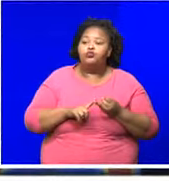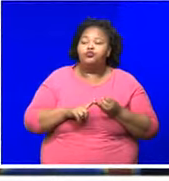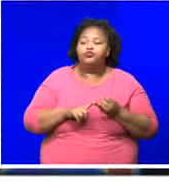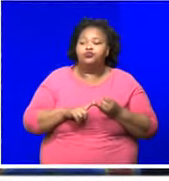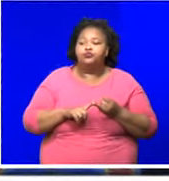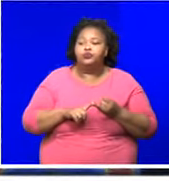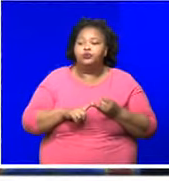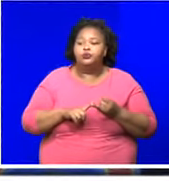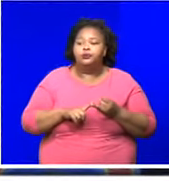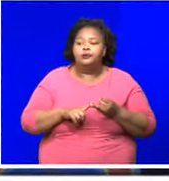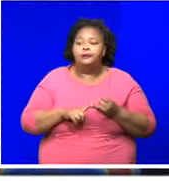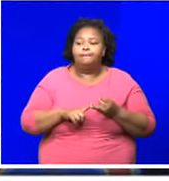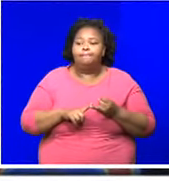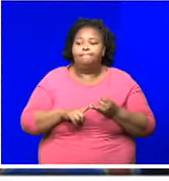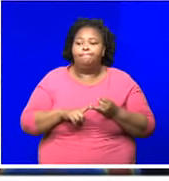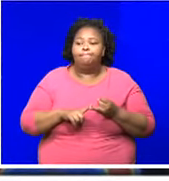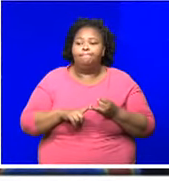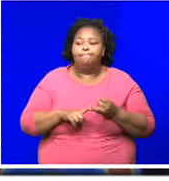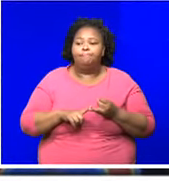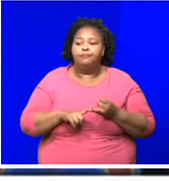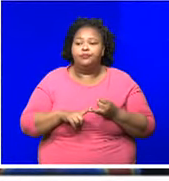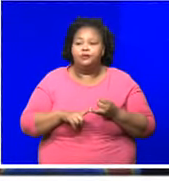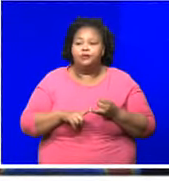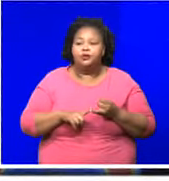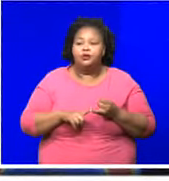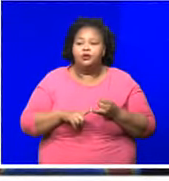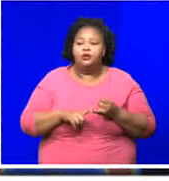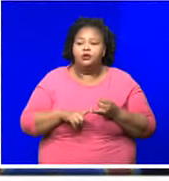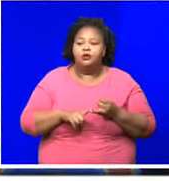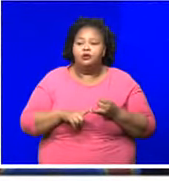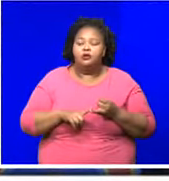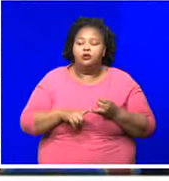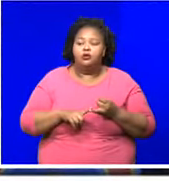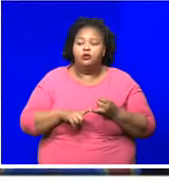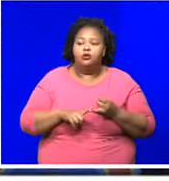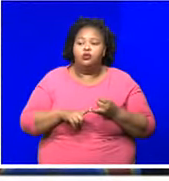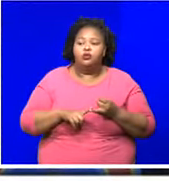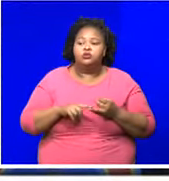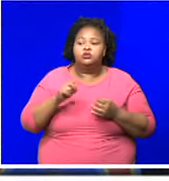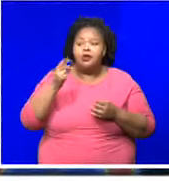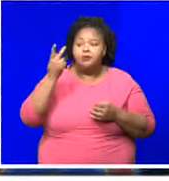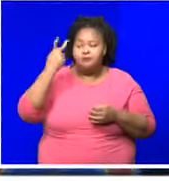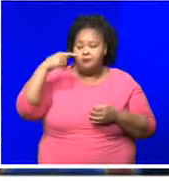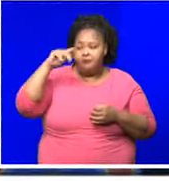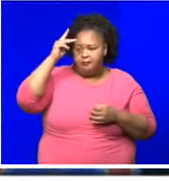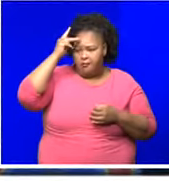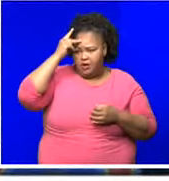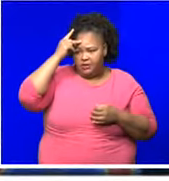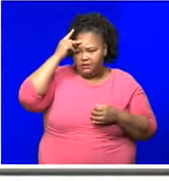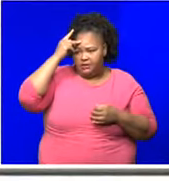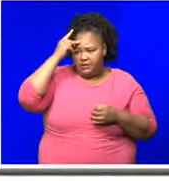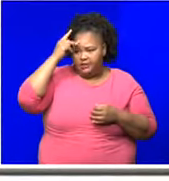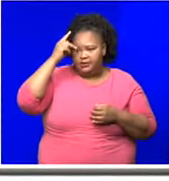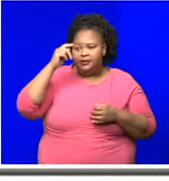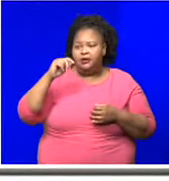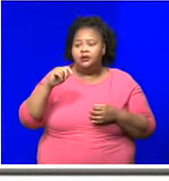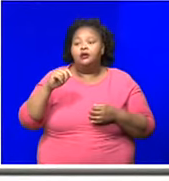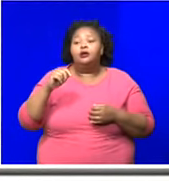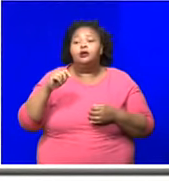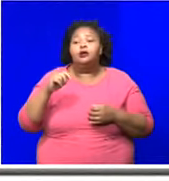green economy in achieving sustainable development in Africa and the Arab world. In alignment